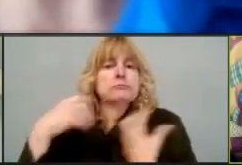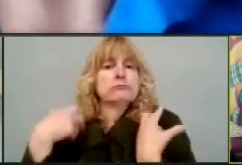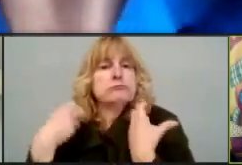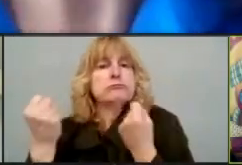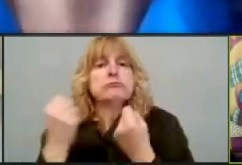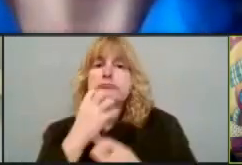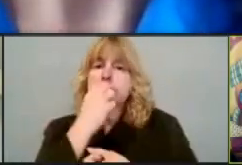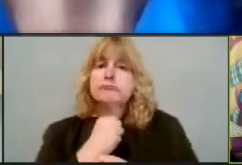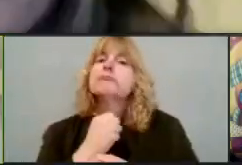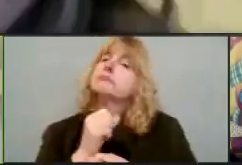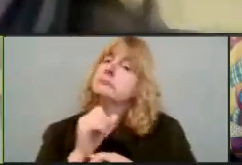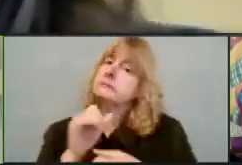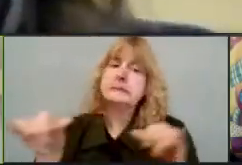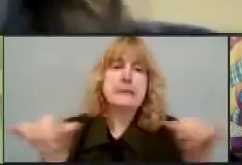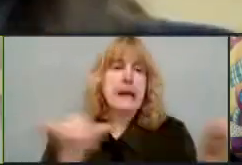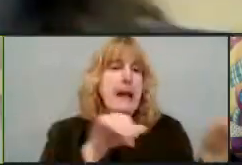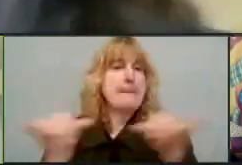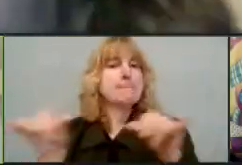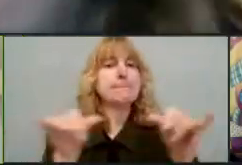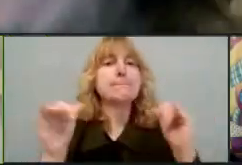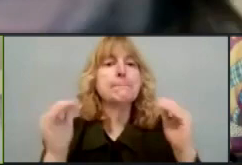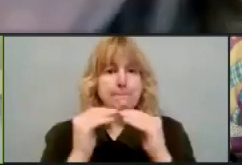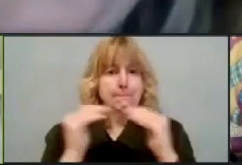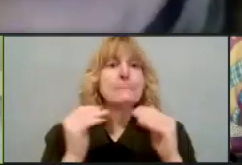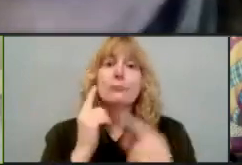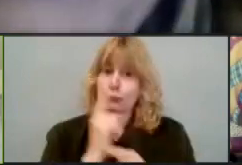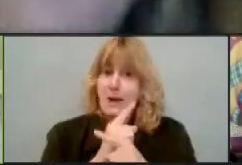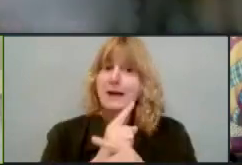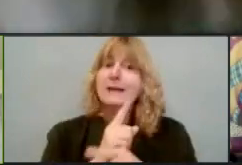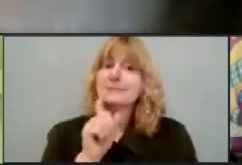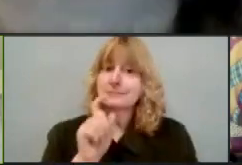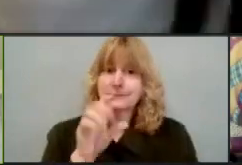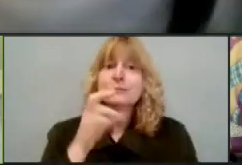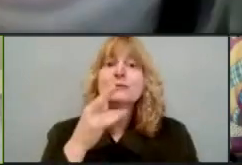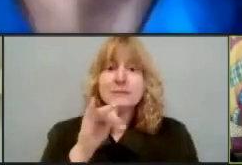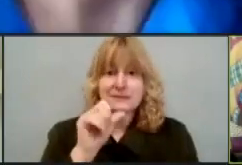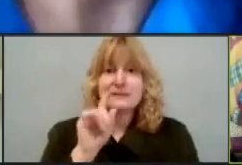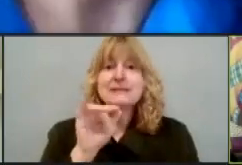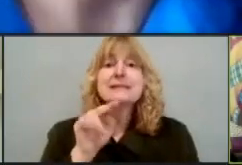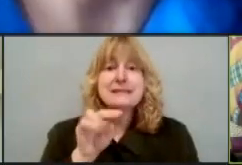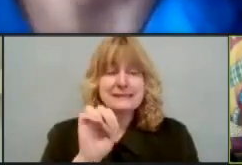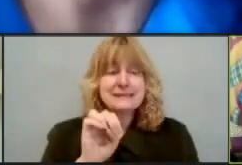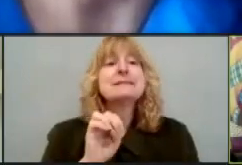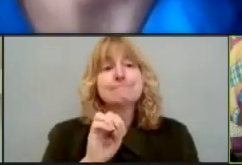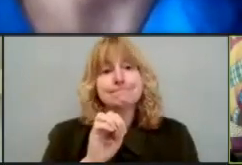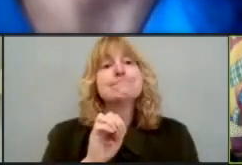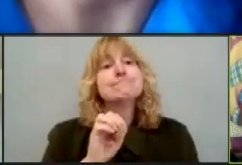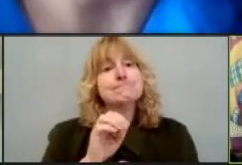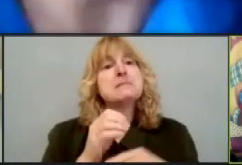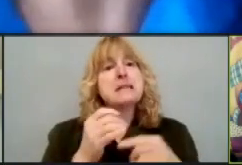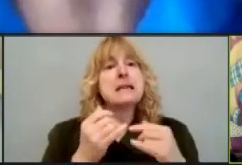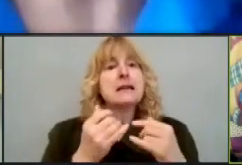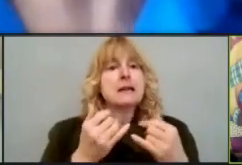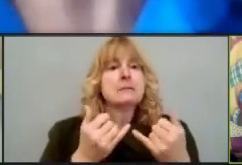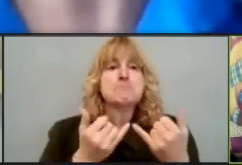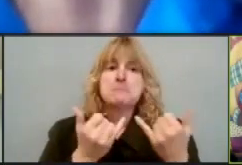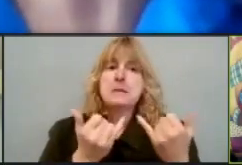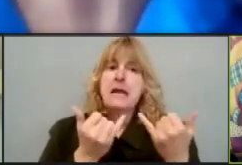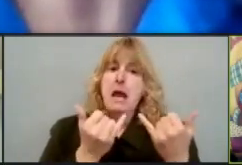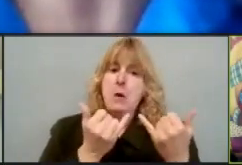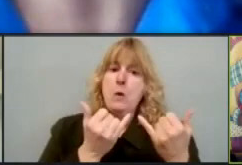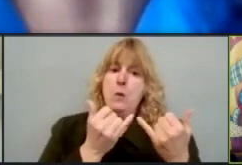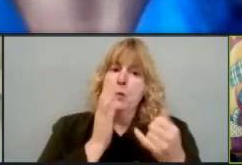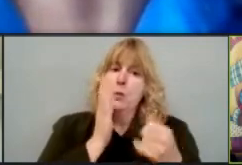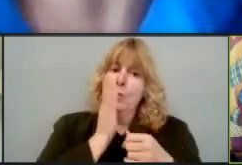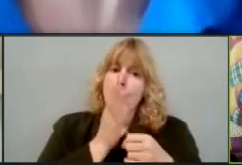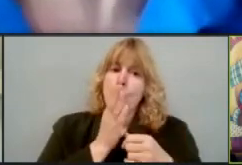we? Absolutely. So I, go ahead. I believe we're almost to the point then that we can move